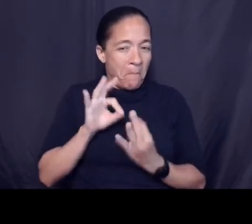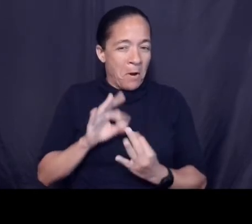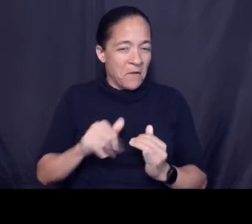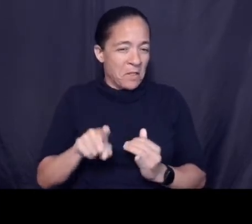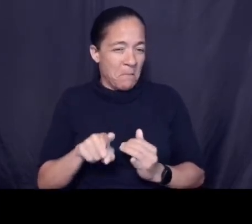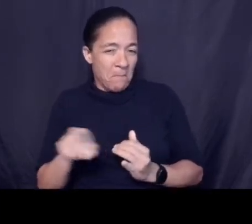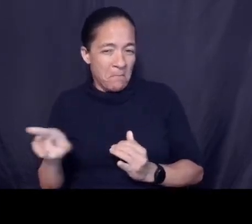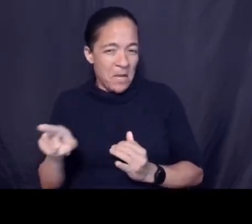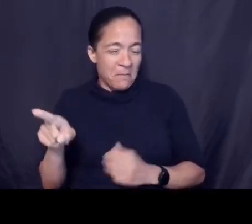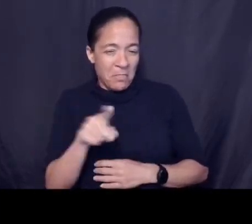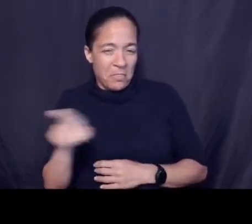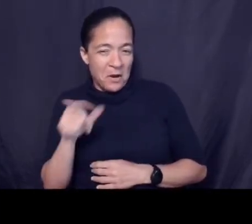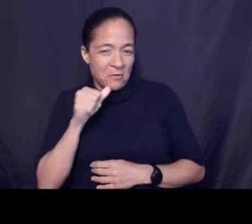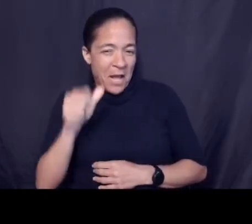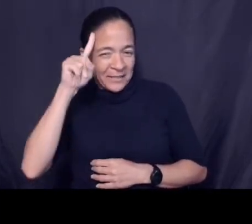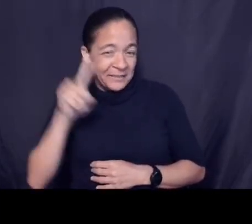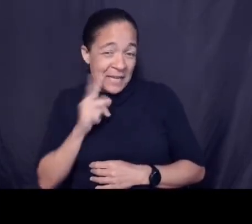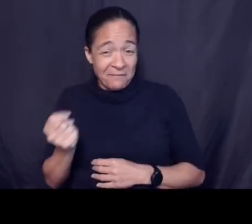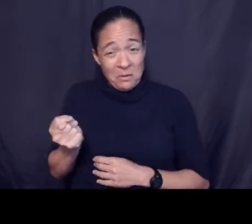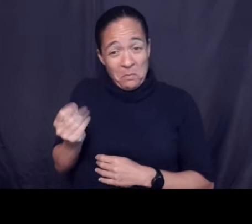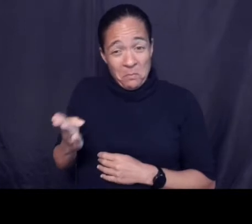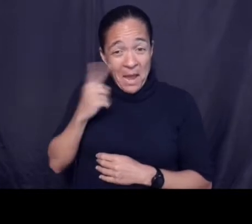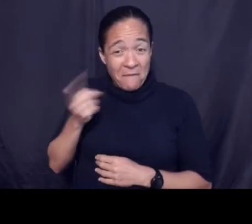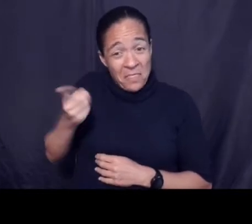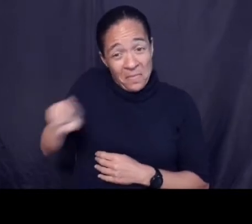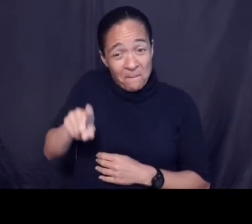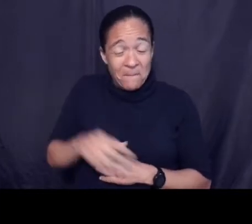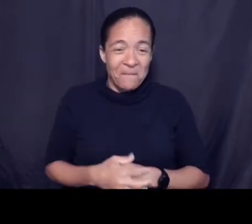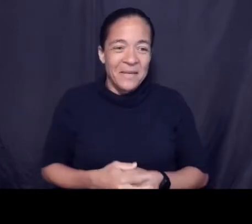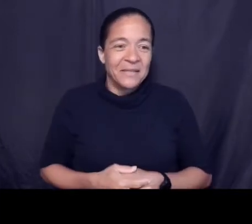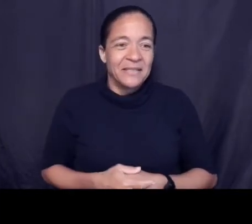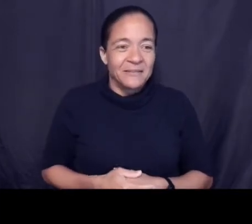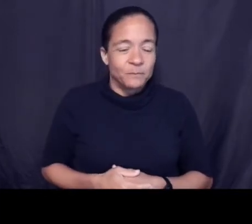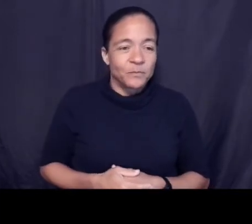are not there. So, too bad for them.